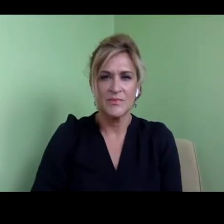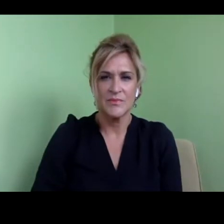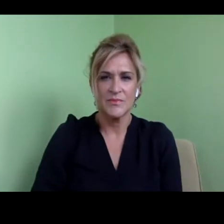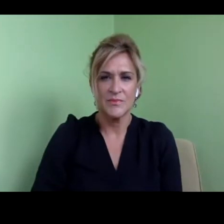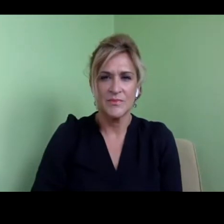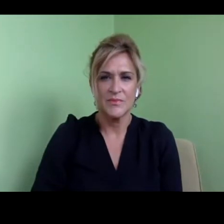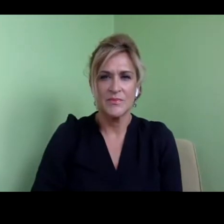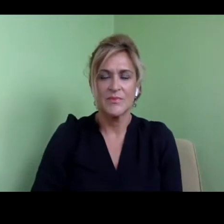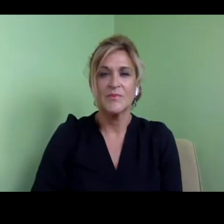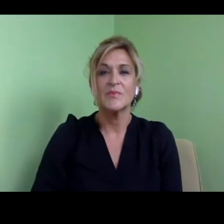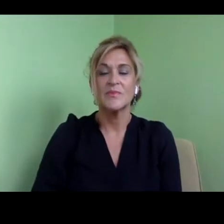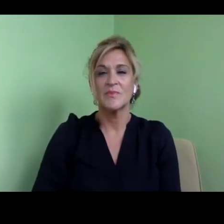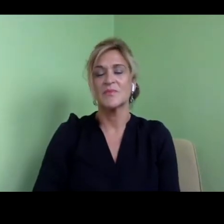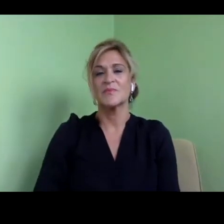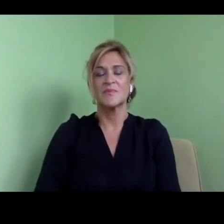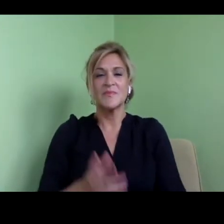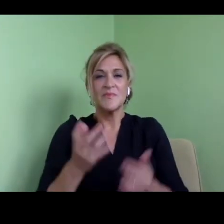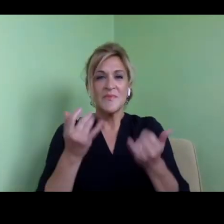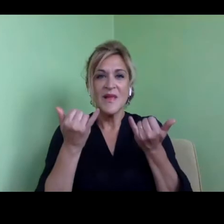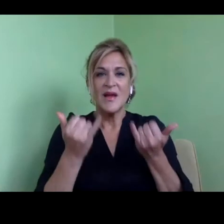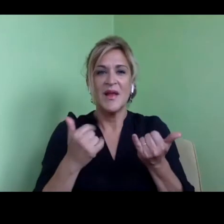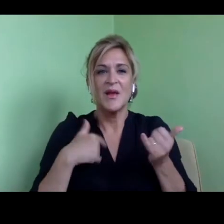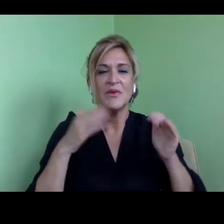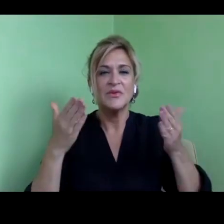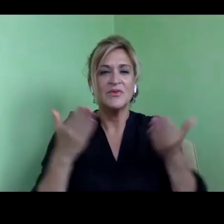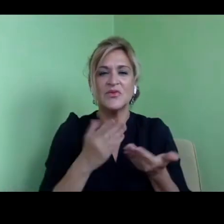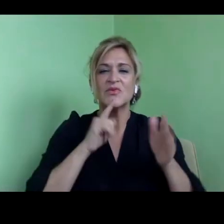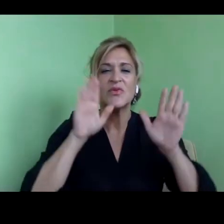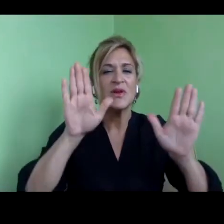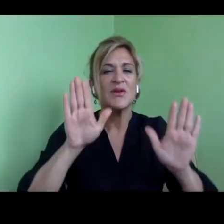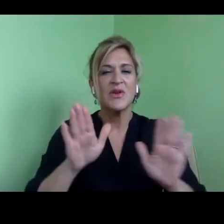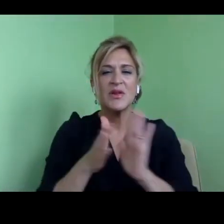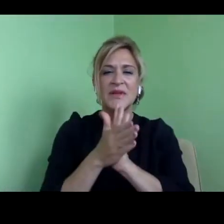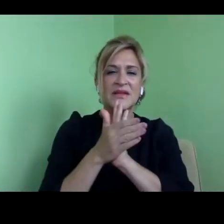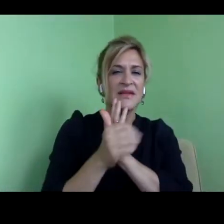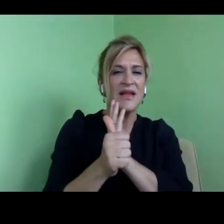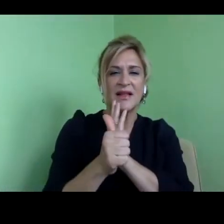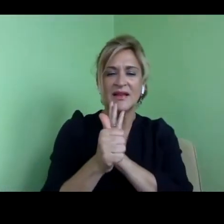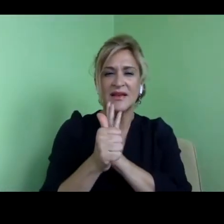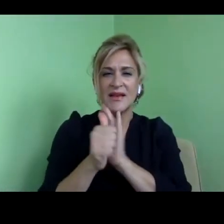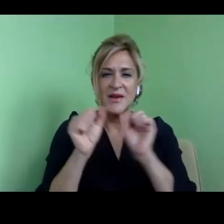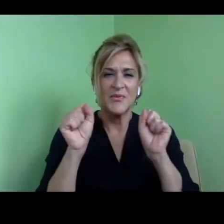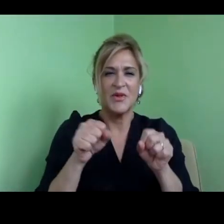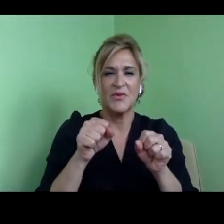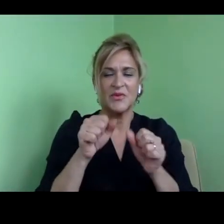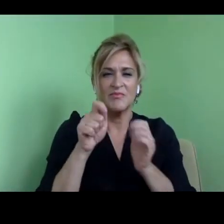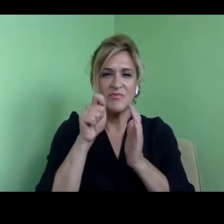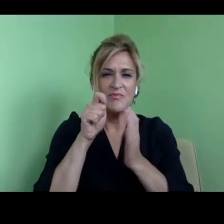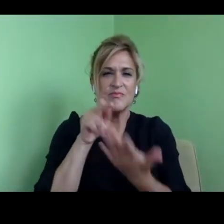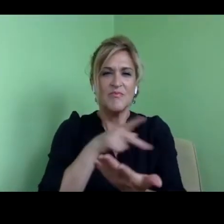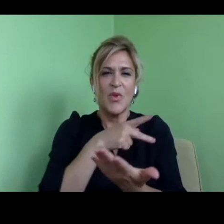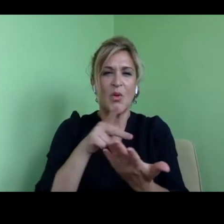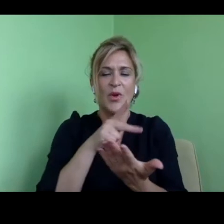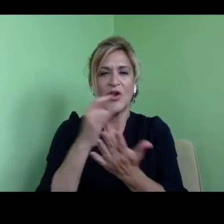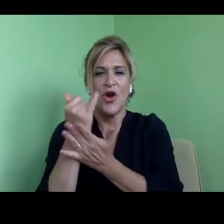Now, I would like to introduce the incredibly talented and incomparable poets, artists,